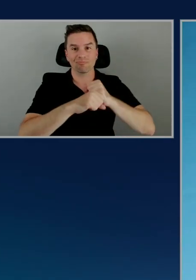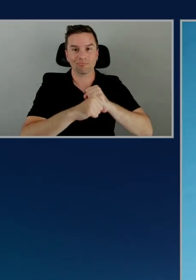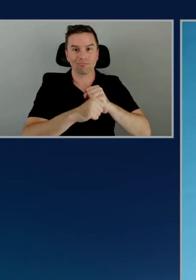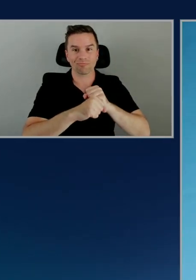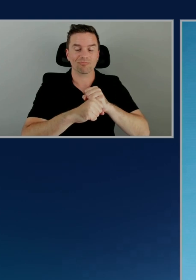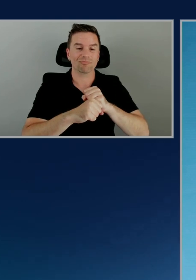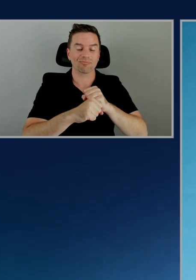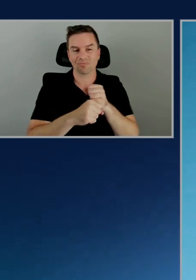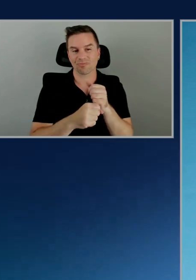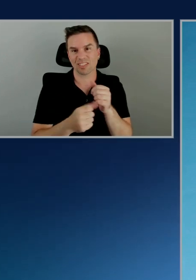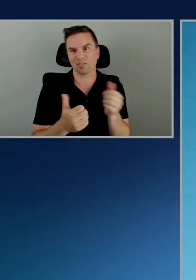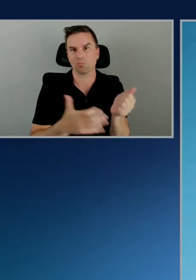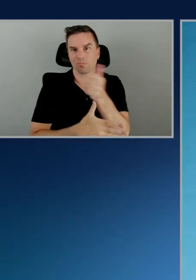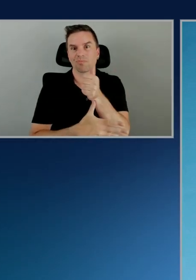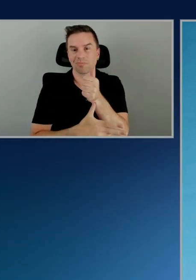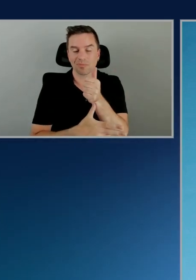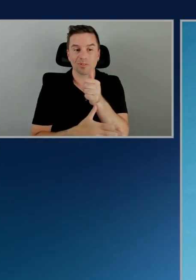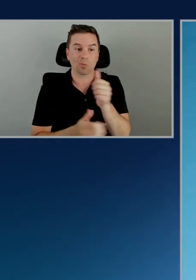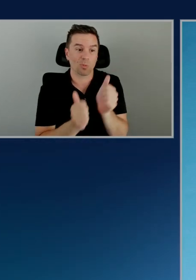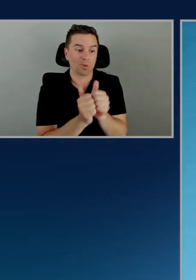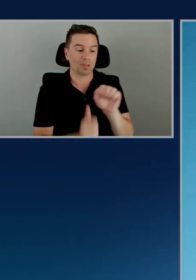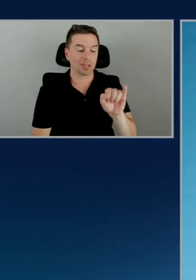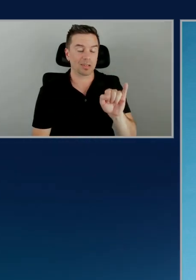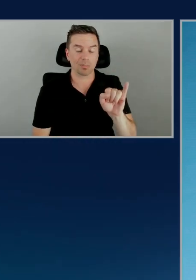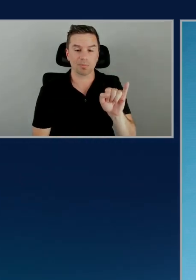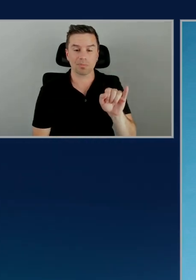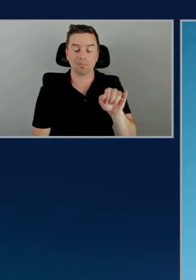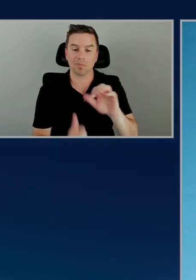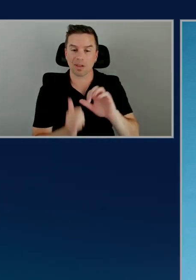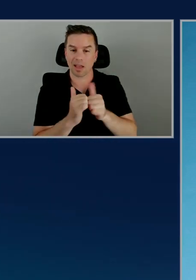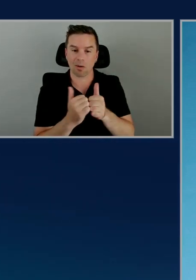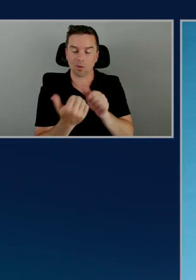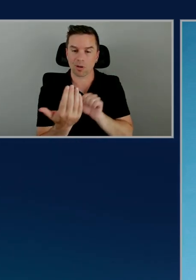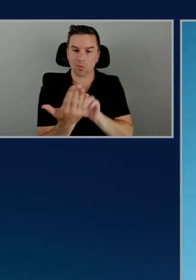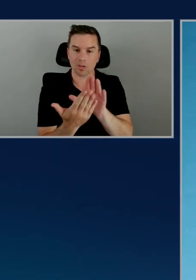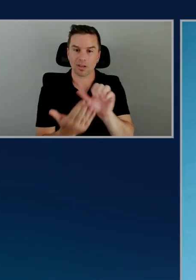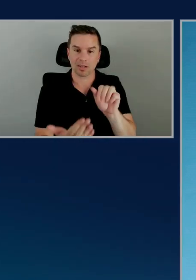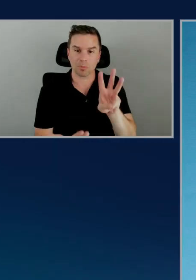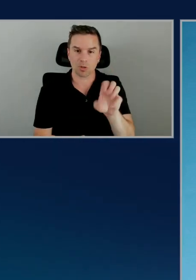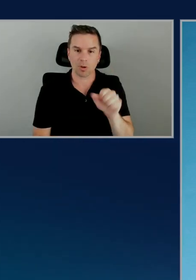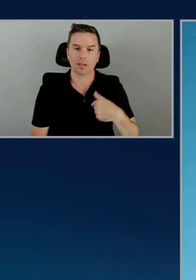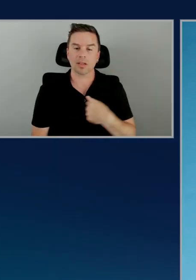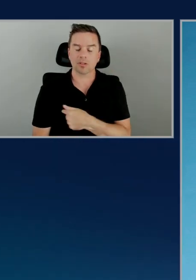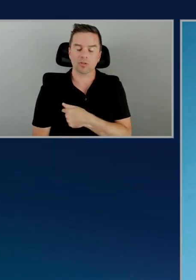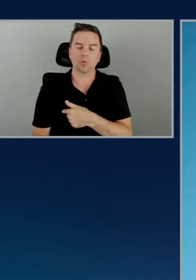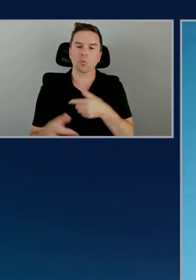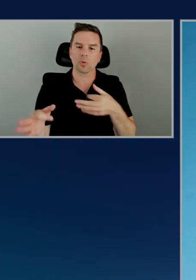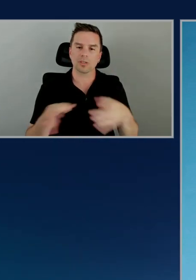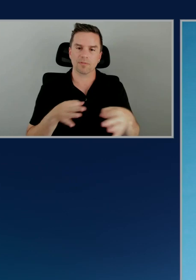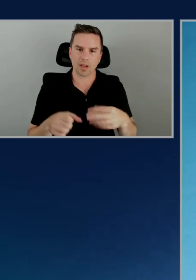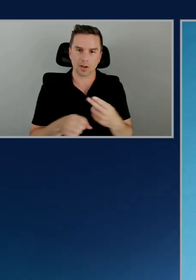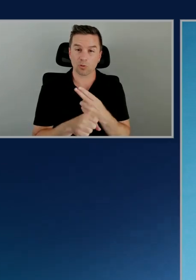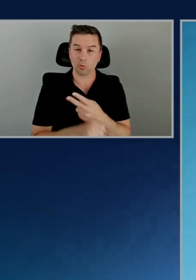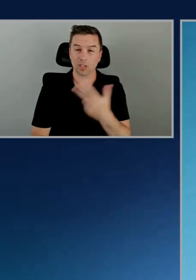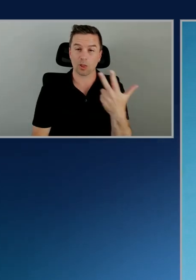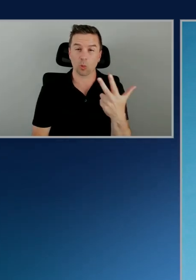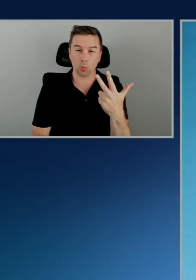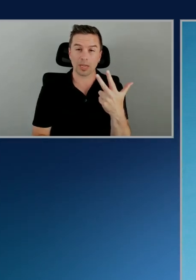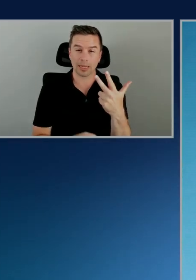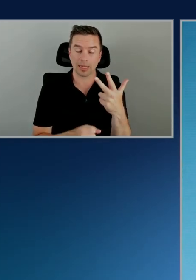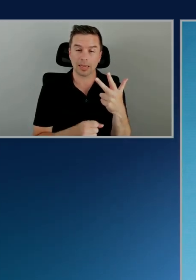we approach that at AWS is we define that using three principles, right? The first principle